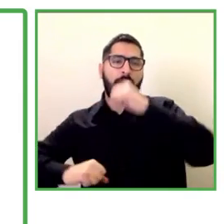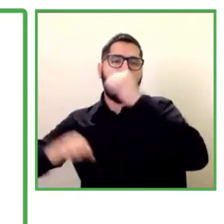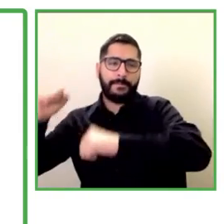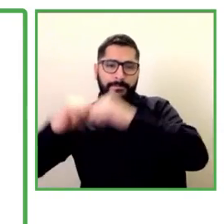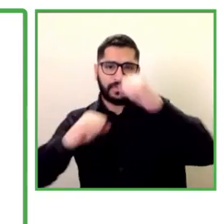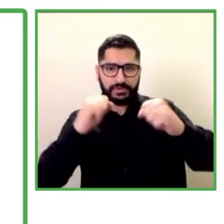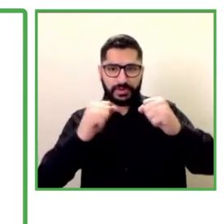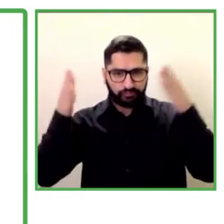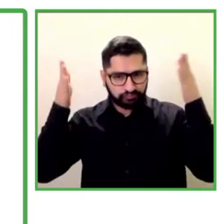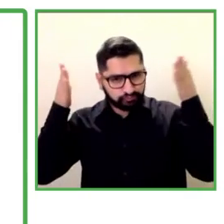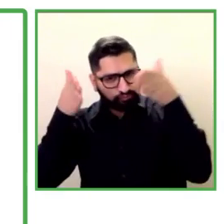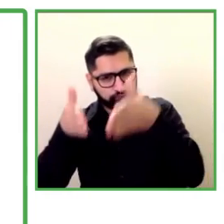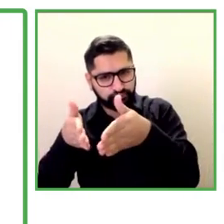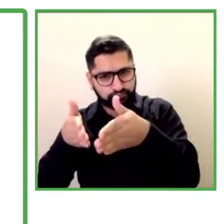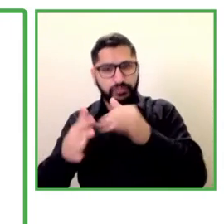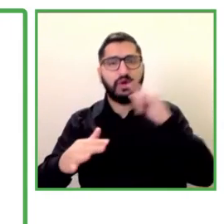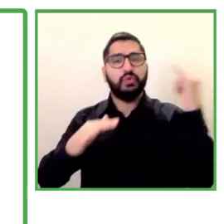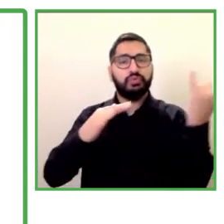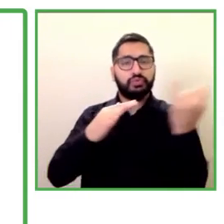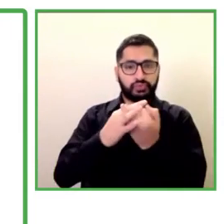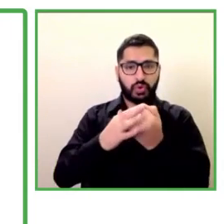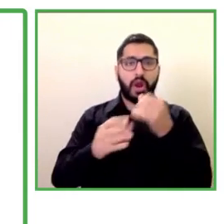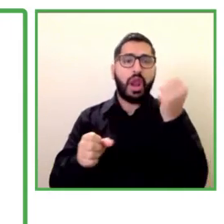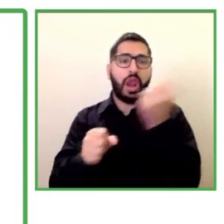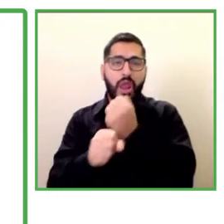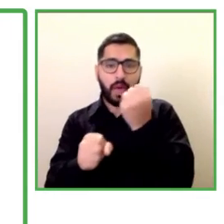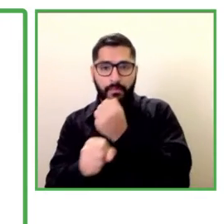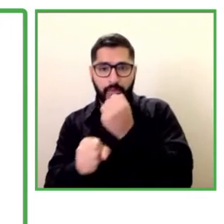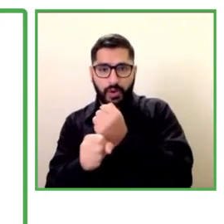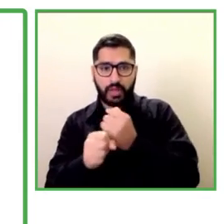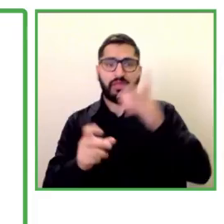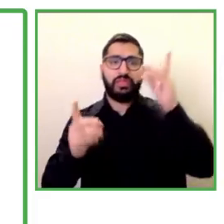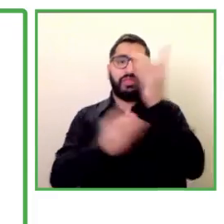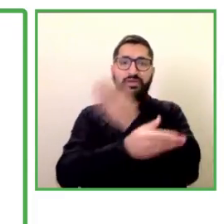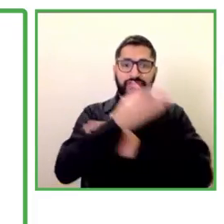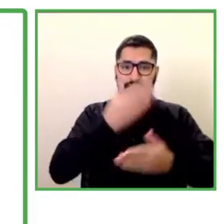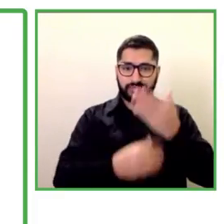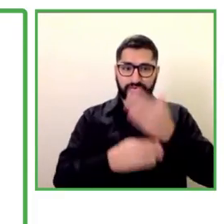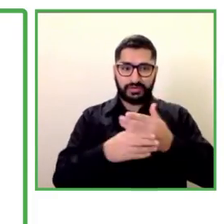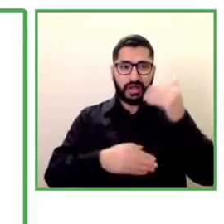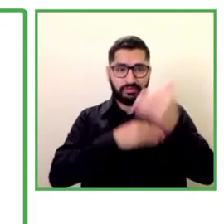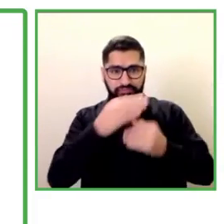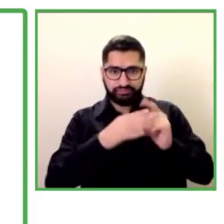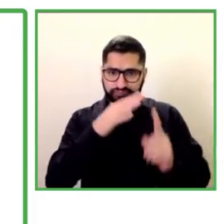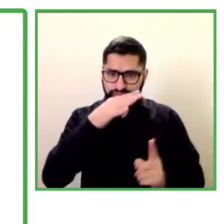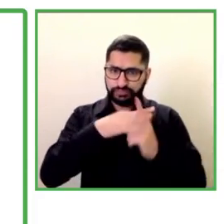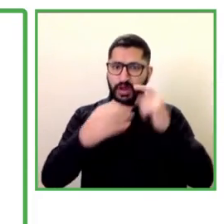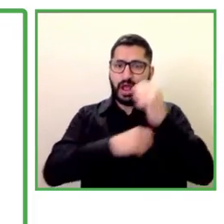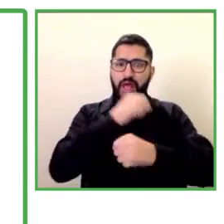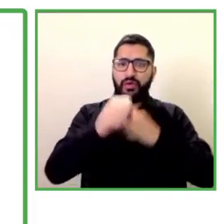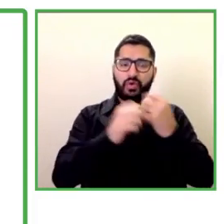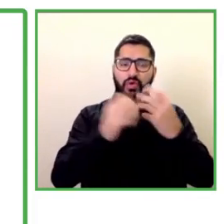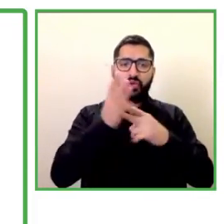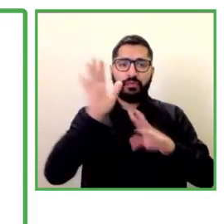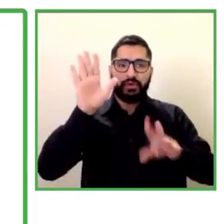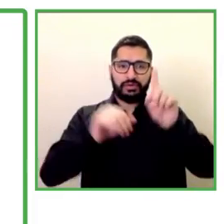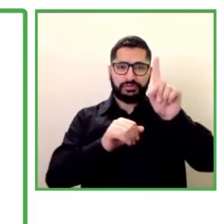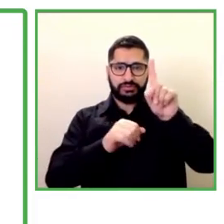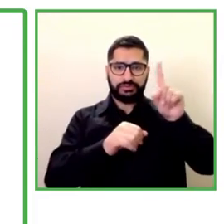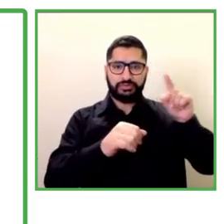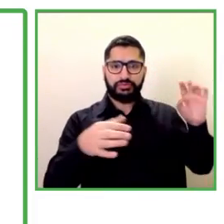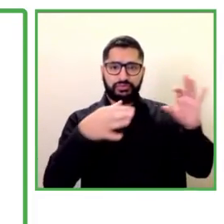companies around the labor inclusion of people with disabilities. It was born in 2015 in alliance with SOFOFA and